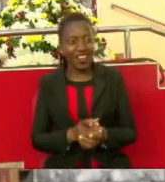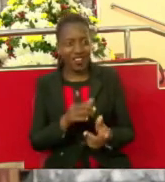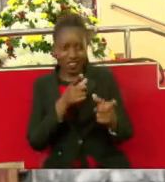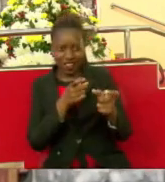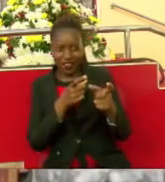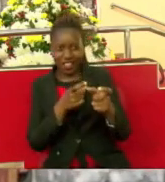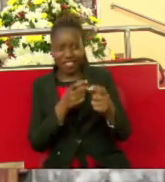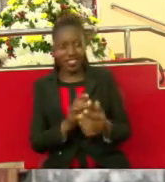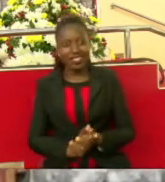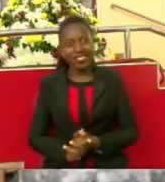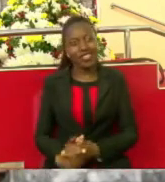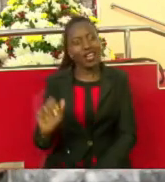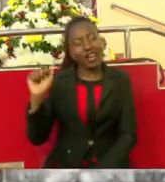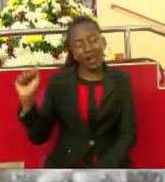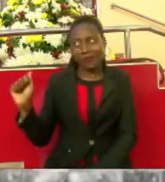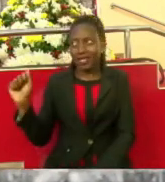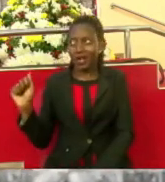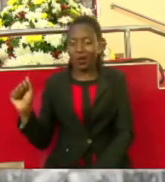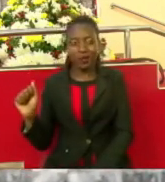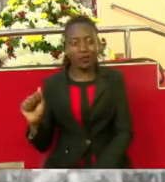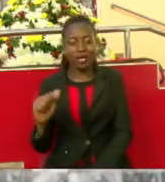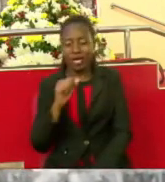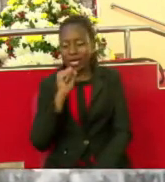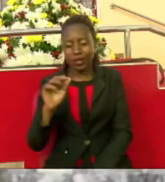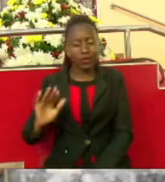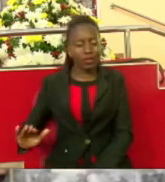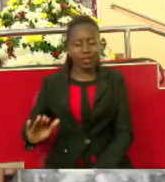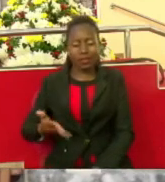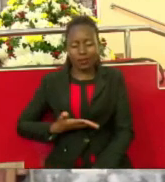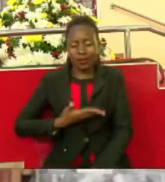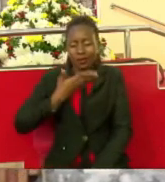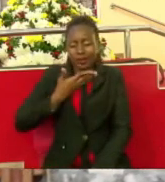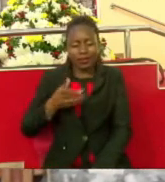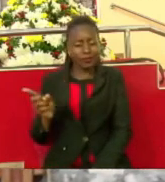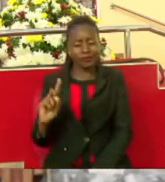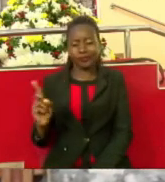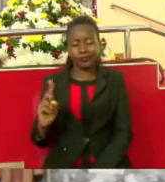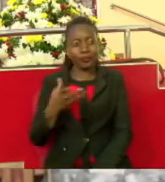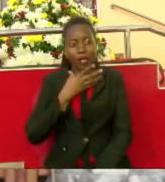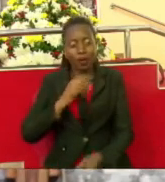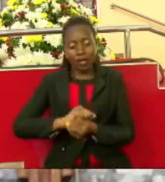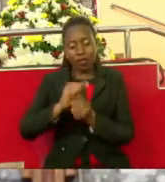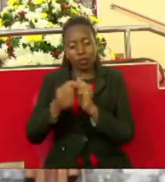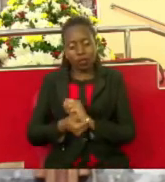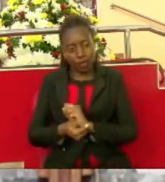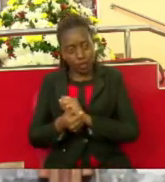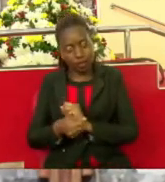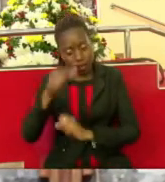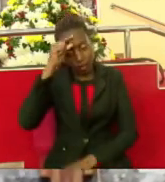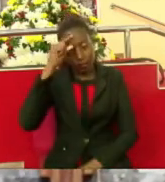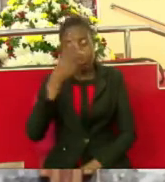to topple his father's kingdom. Absalom hakuacha ile hasira, na wakati mmoja alitaka kugeuza serikali ya babake. And David had